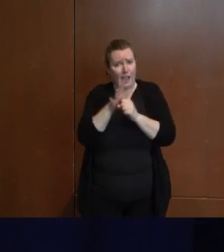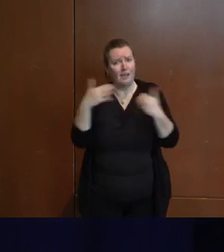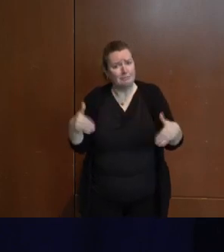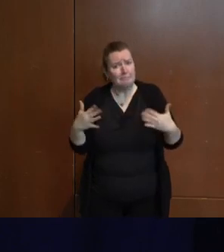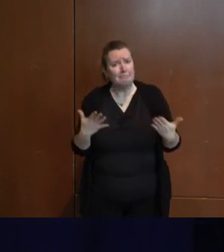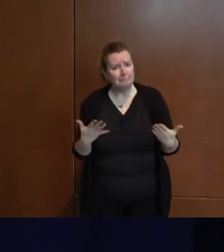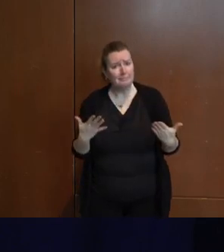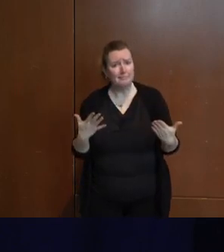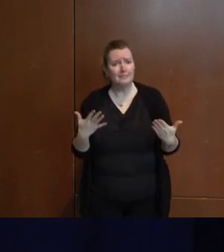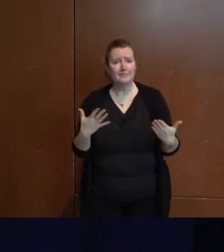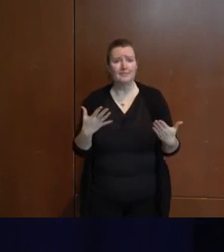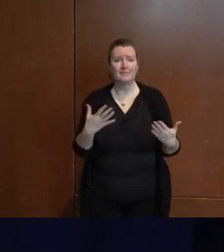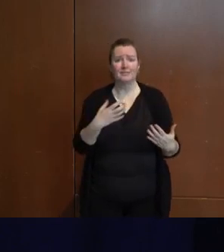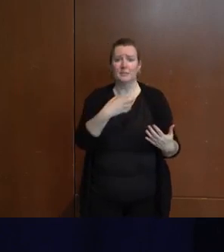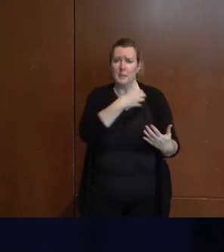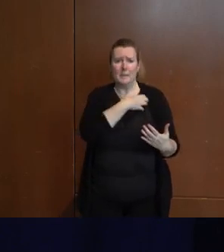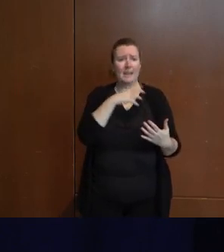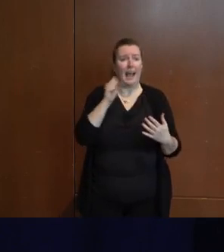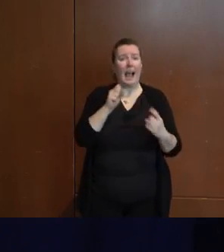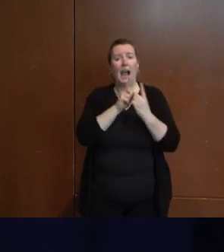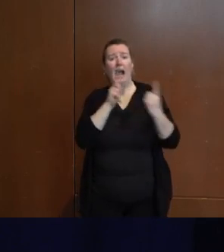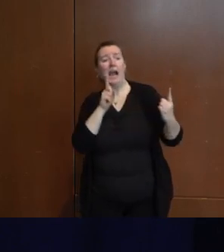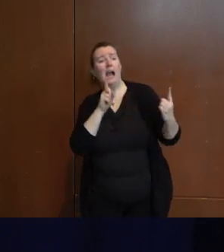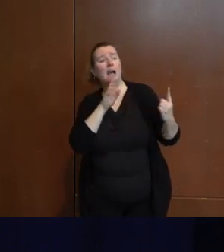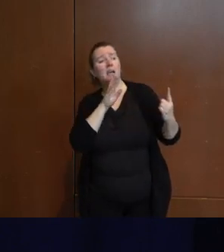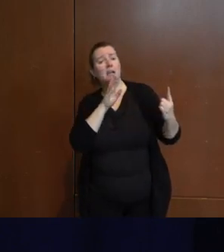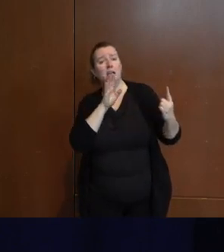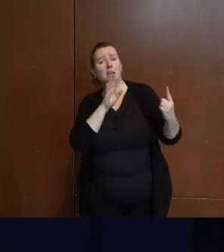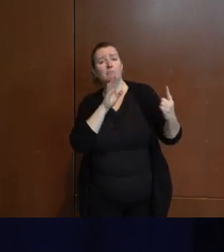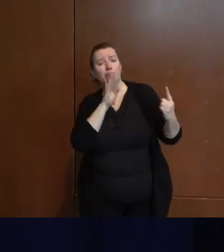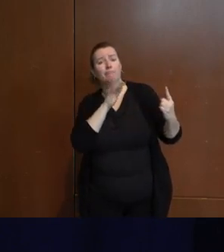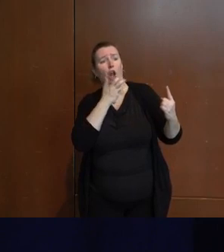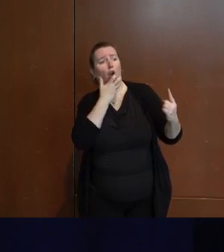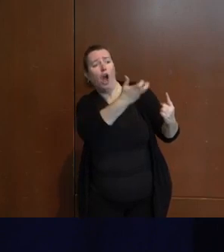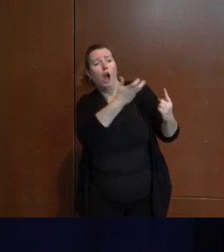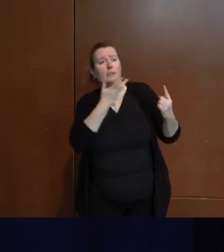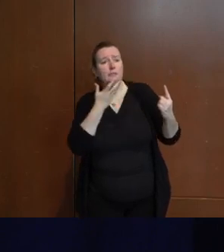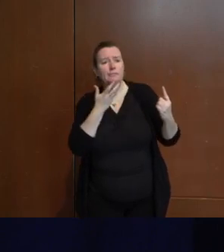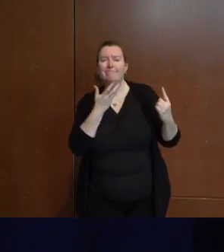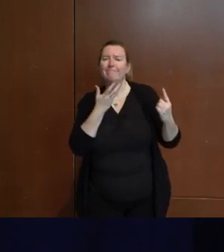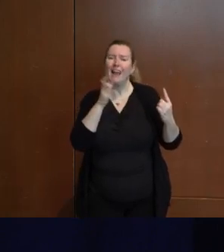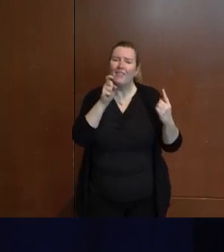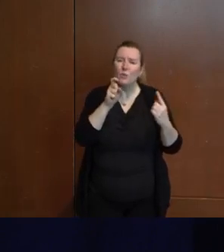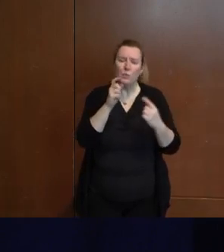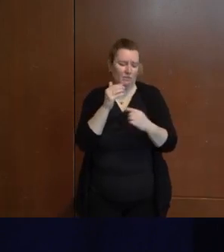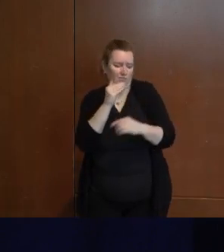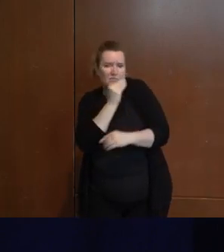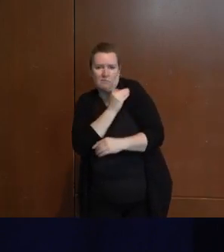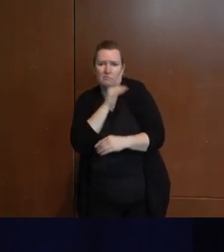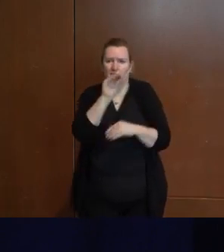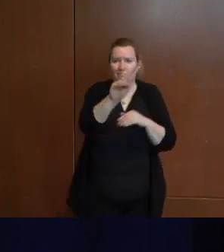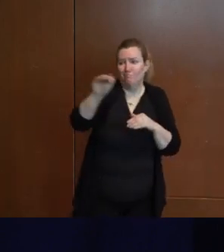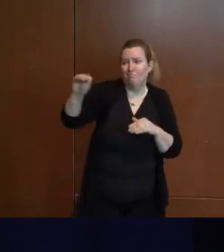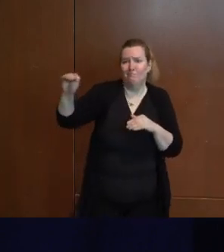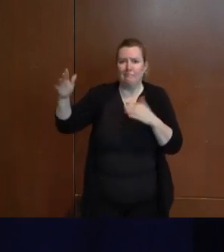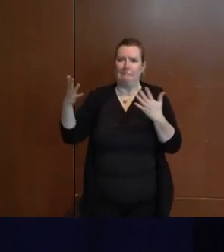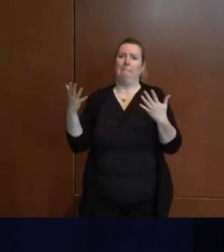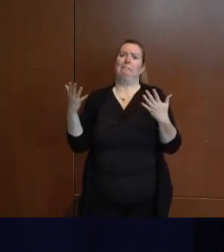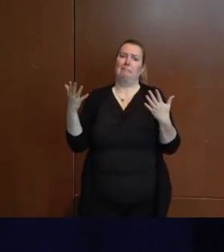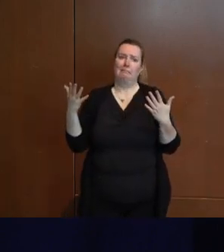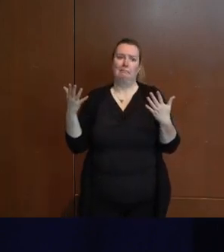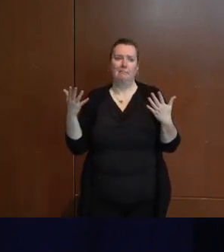this profession from 6 feet away sometimes. So I don't understand why people aren't thinking about themselves, and if you're not